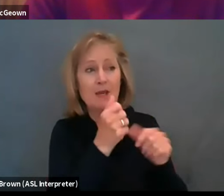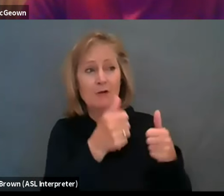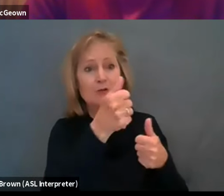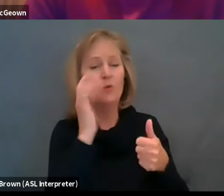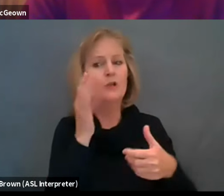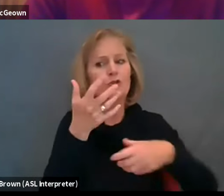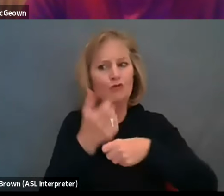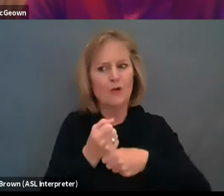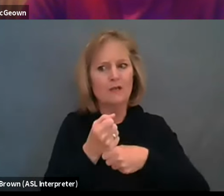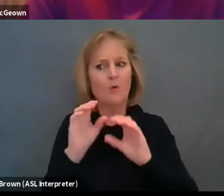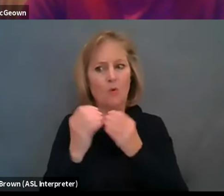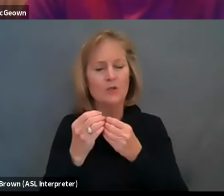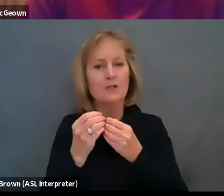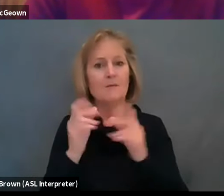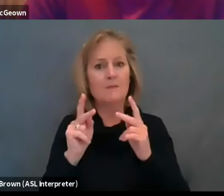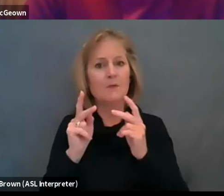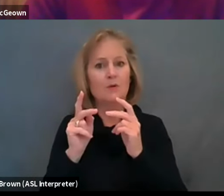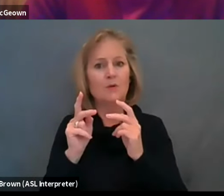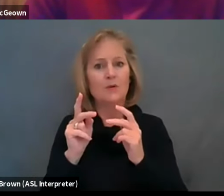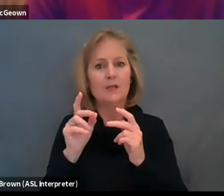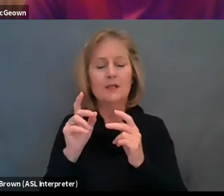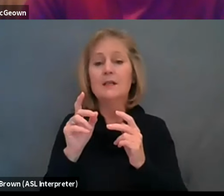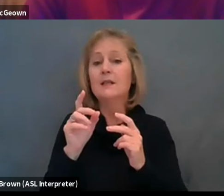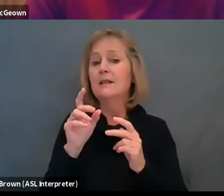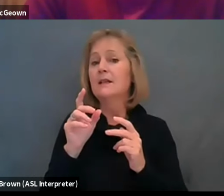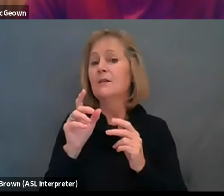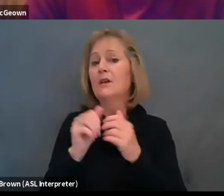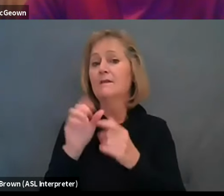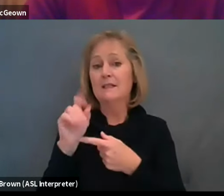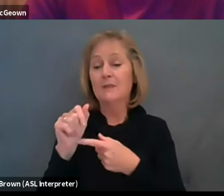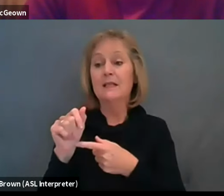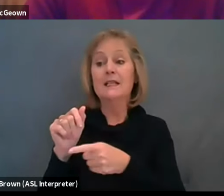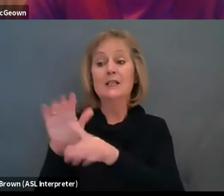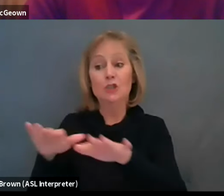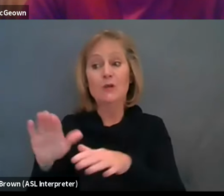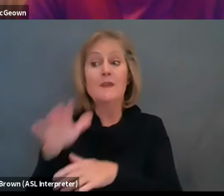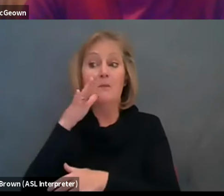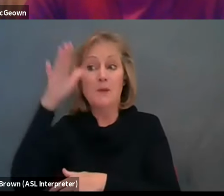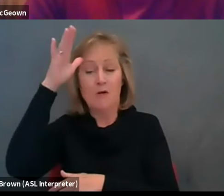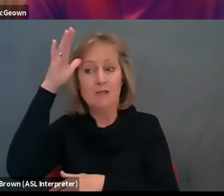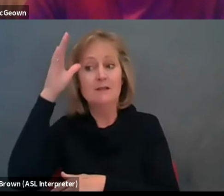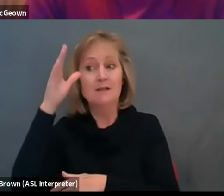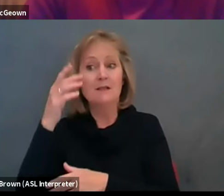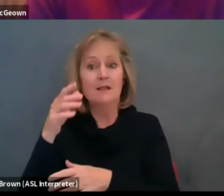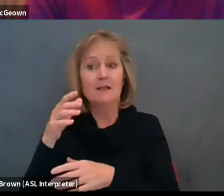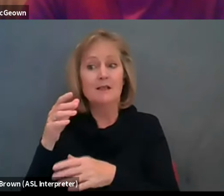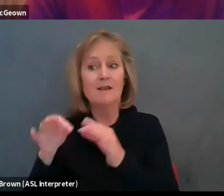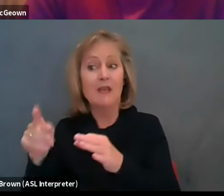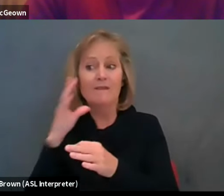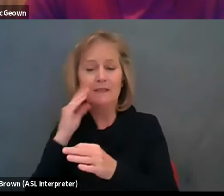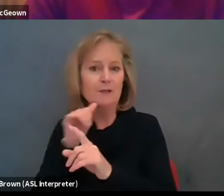trust organizations of persons with disabilities, children with disabilities, and their parents when it comes to issues of bullying